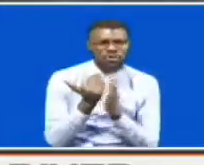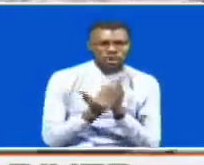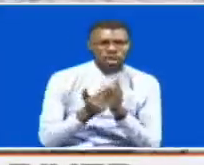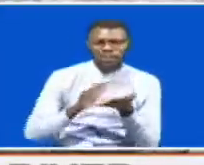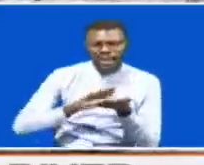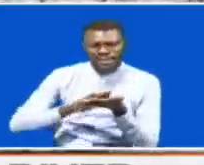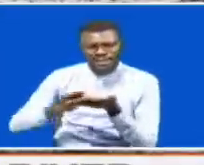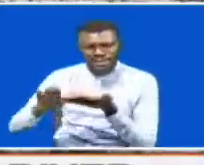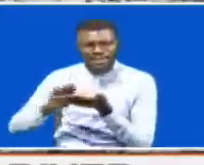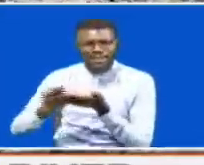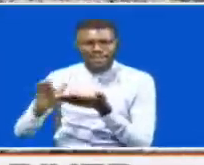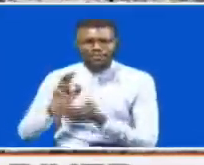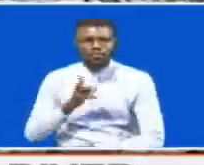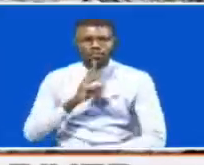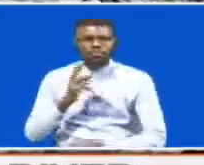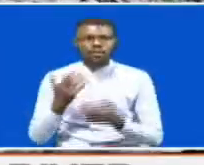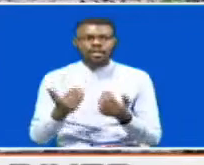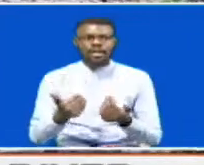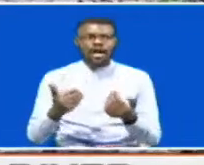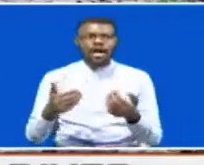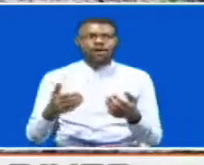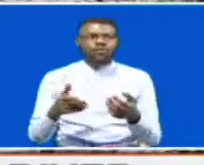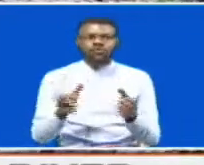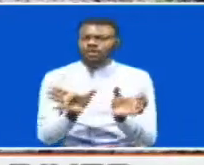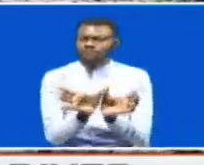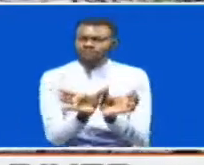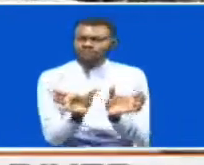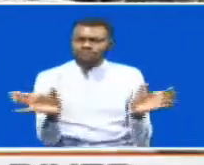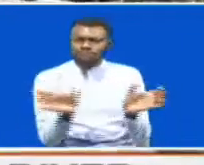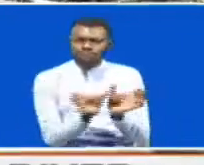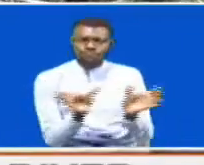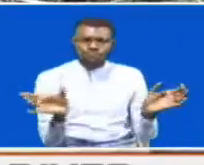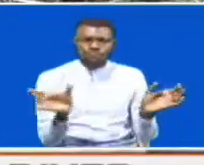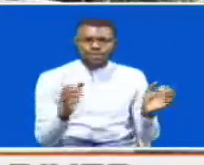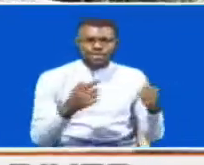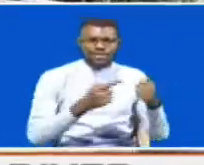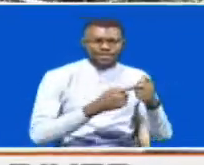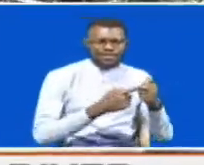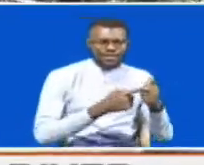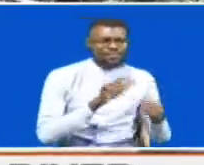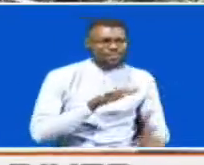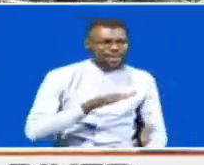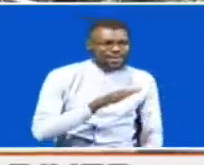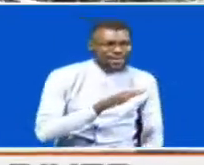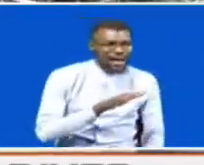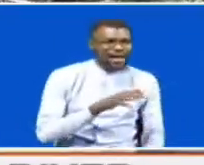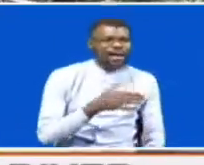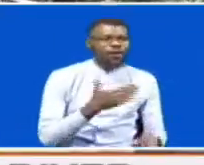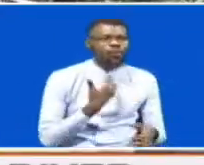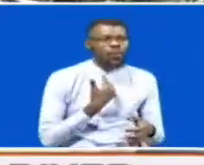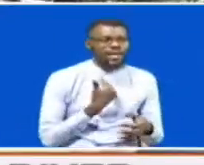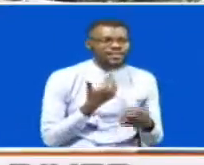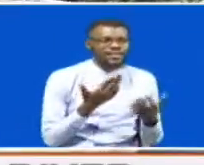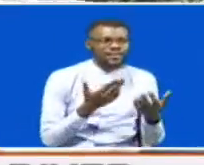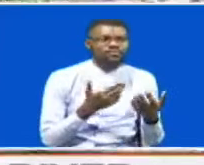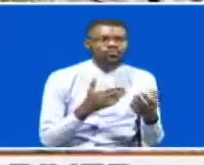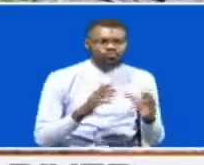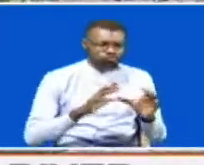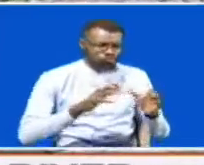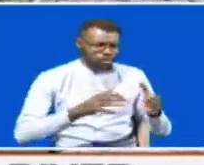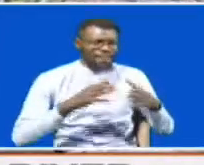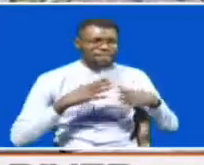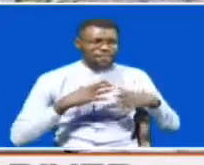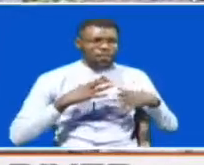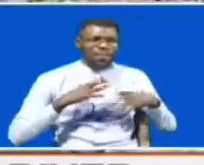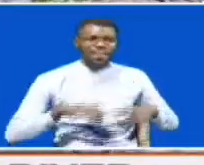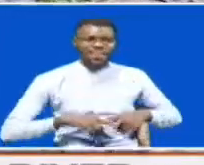has segmented the river into six parts for the exercise. It says it will leverage the use of communities living